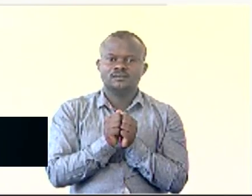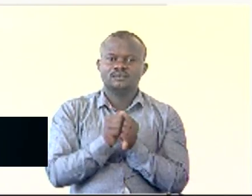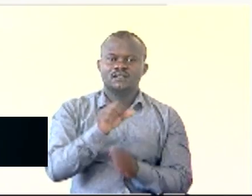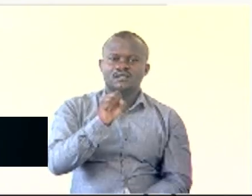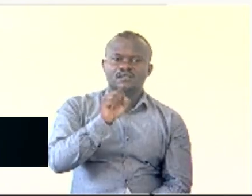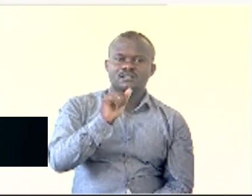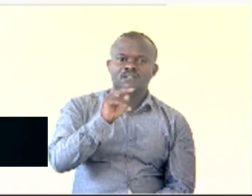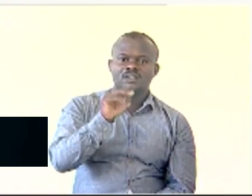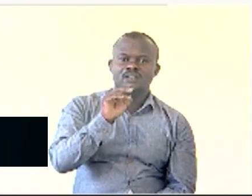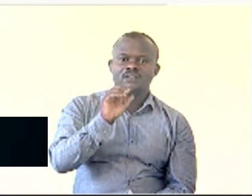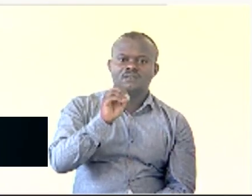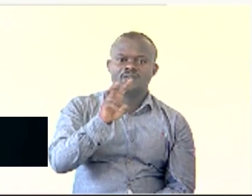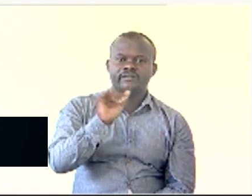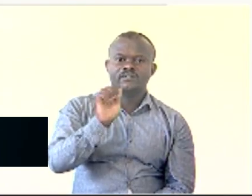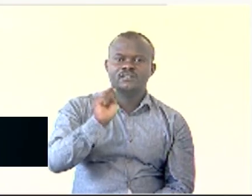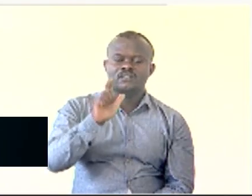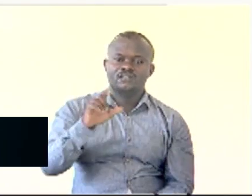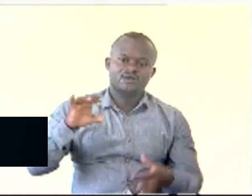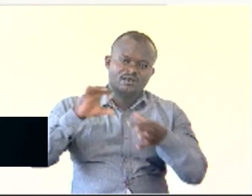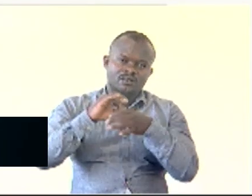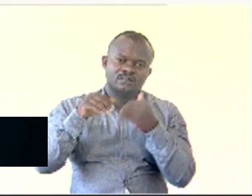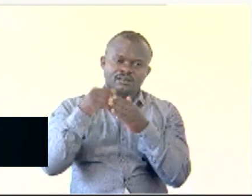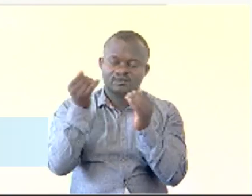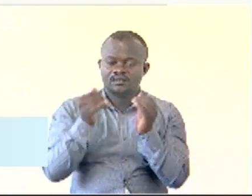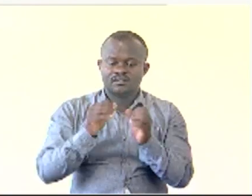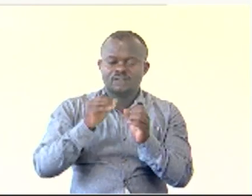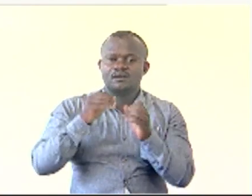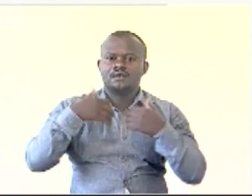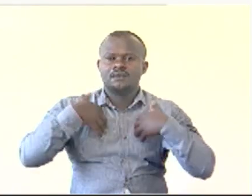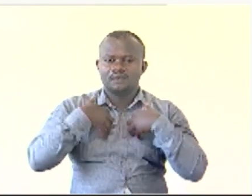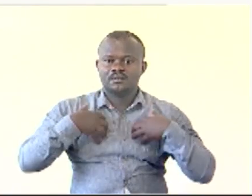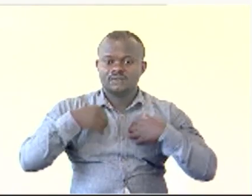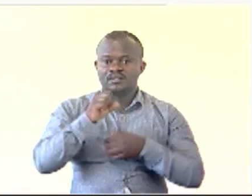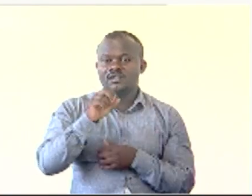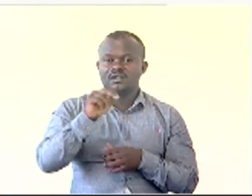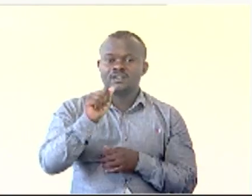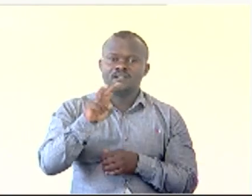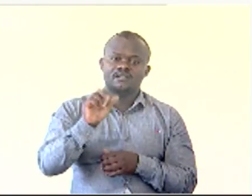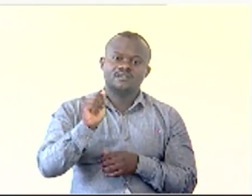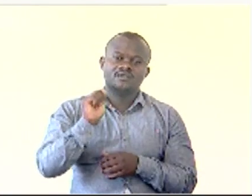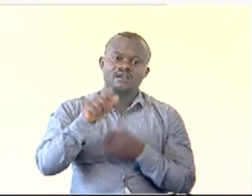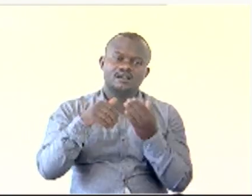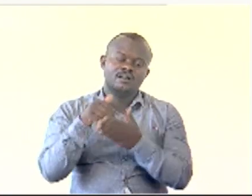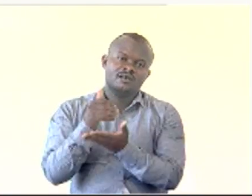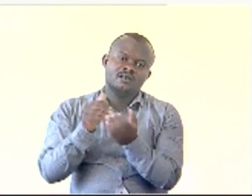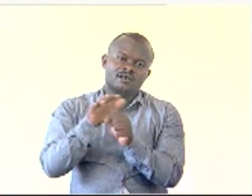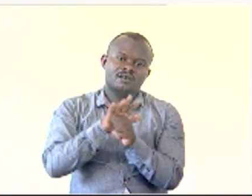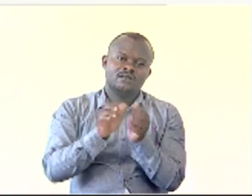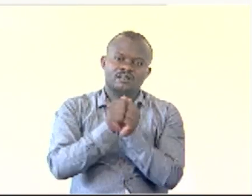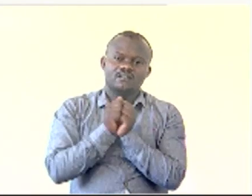Synovial joint. This is the articulation surface of the bones at synovial joint are covered